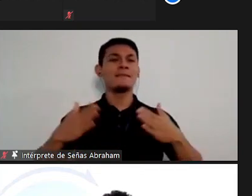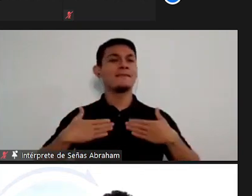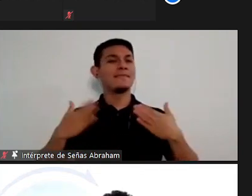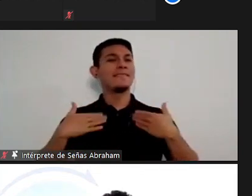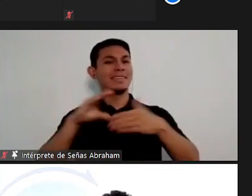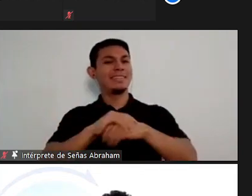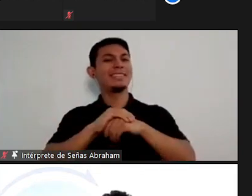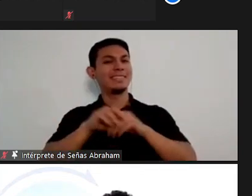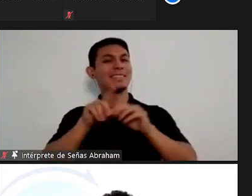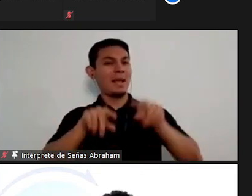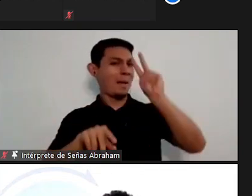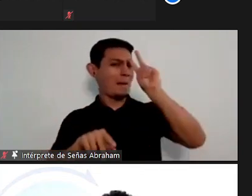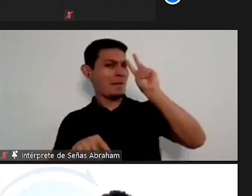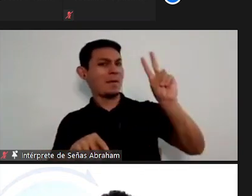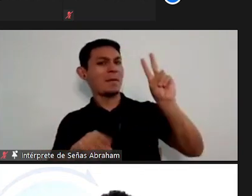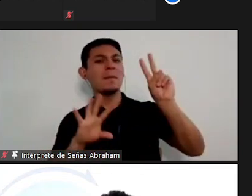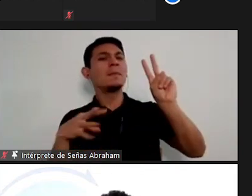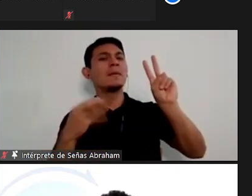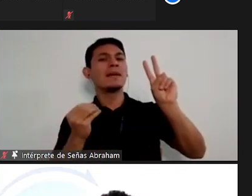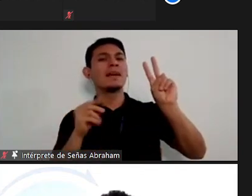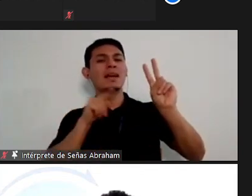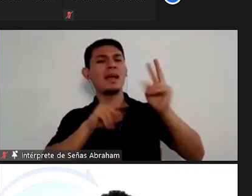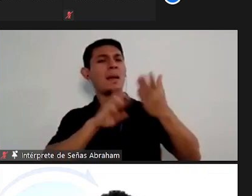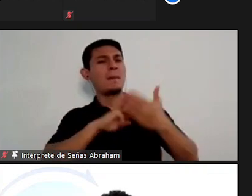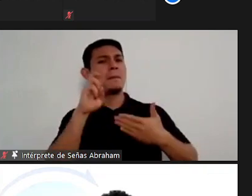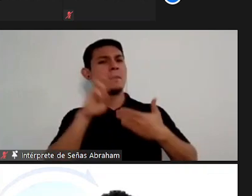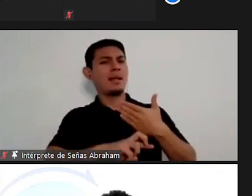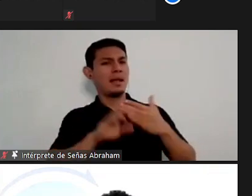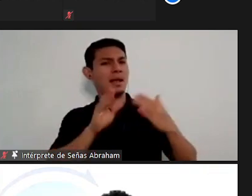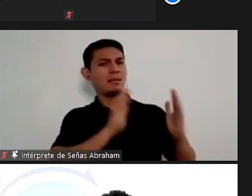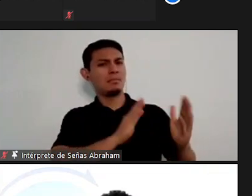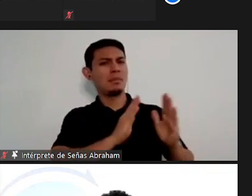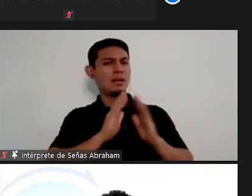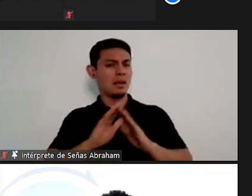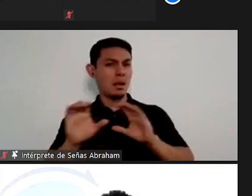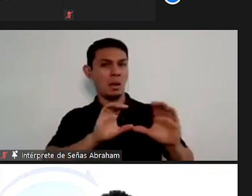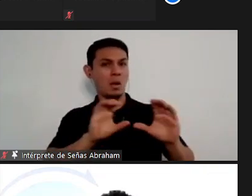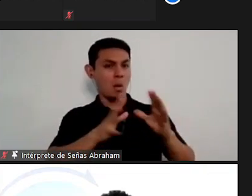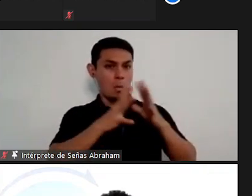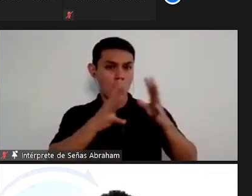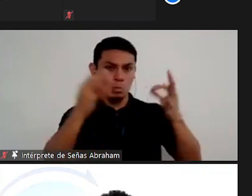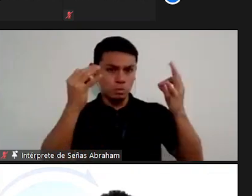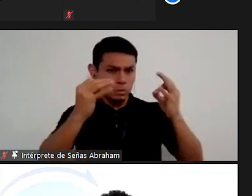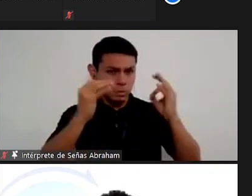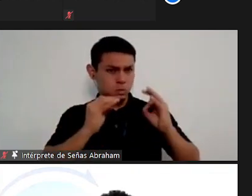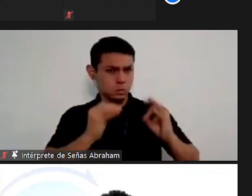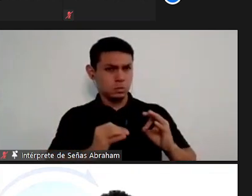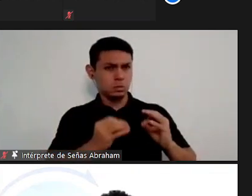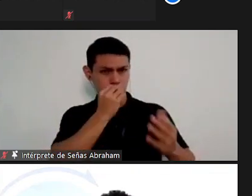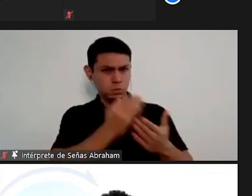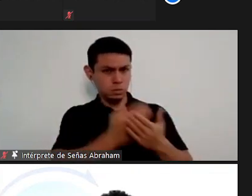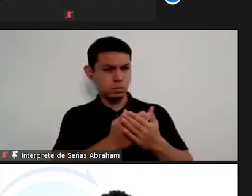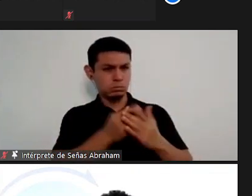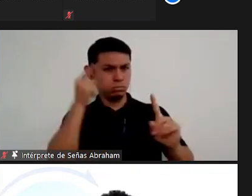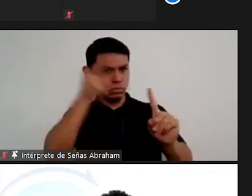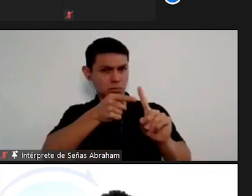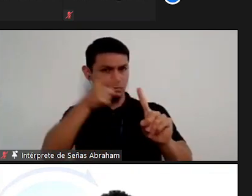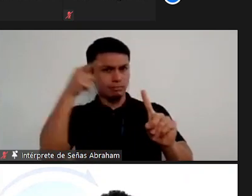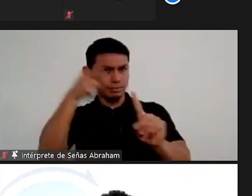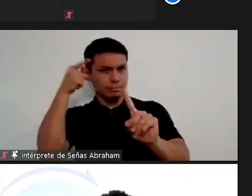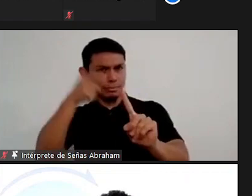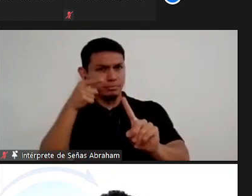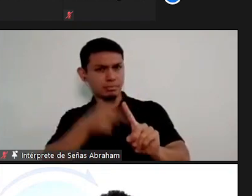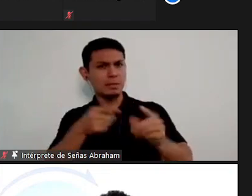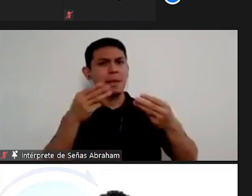i wanted to congratulate peru especially because the plan states uh concrete actions with very